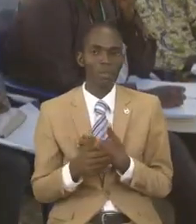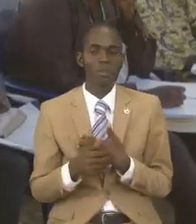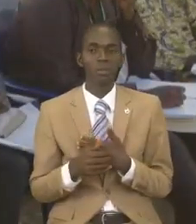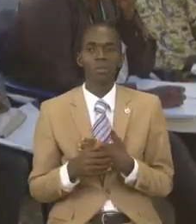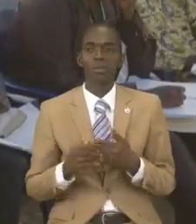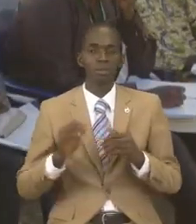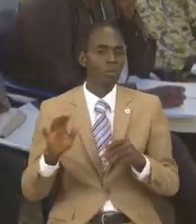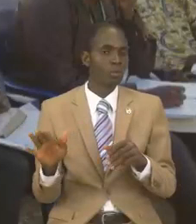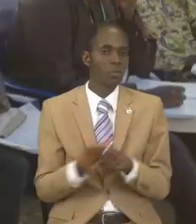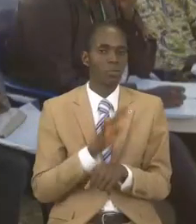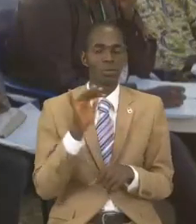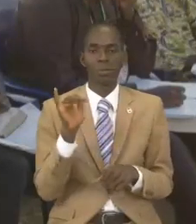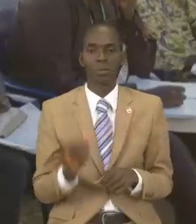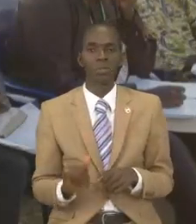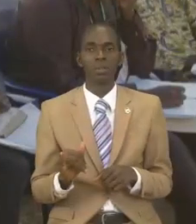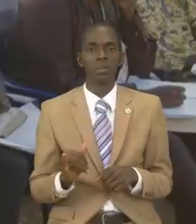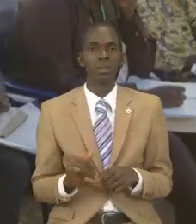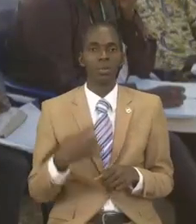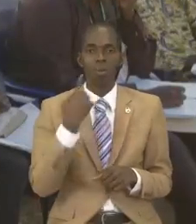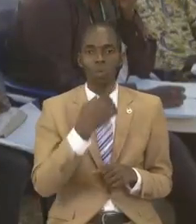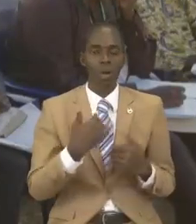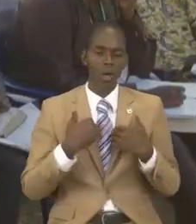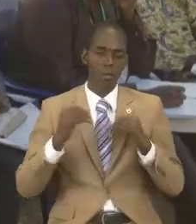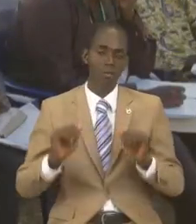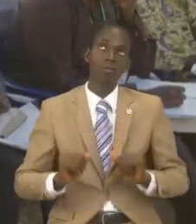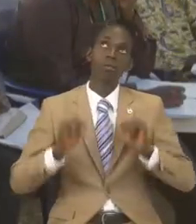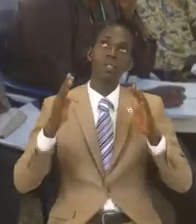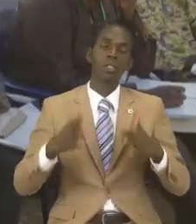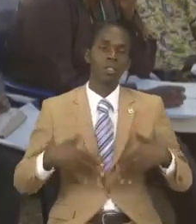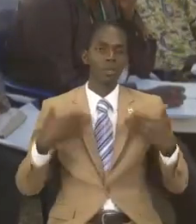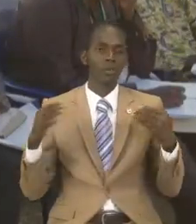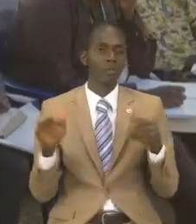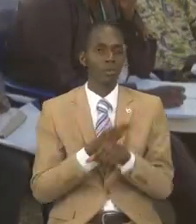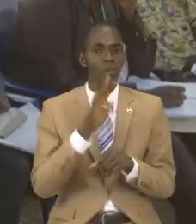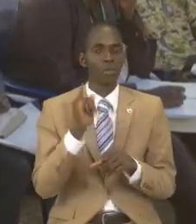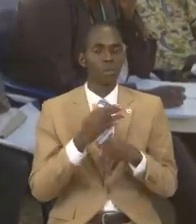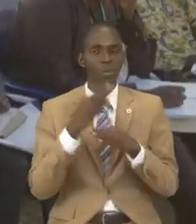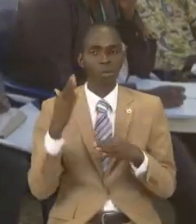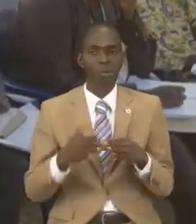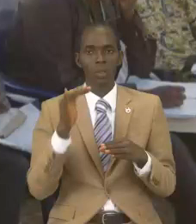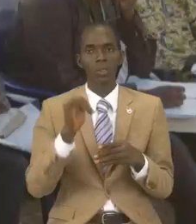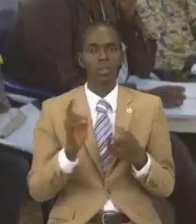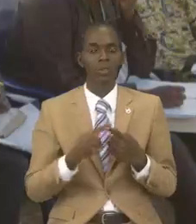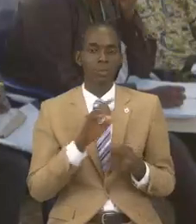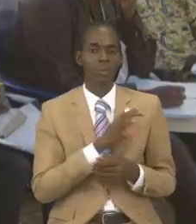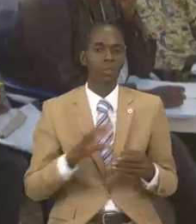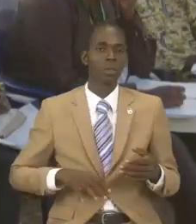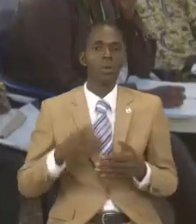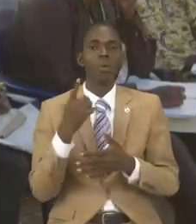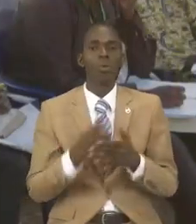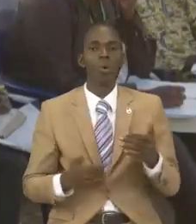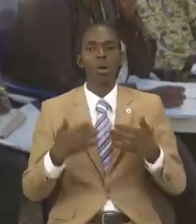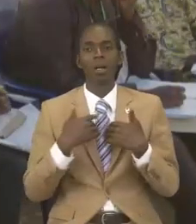uninterruptedly, they have given their lives unto Christ. What have they done? They have